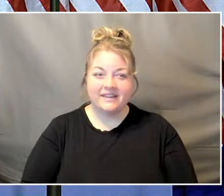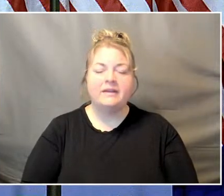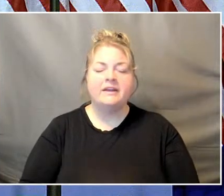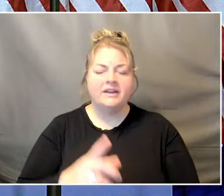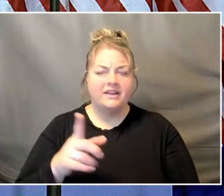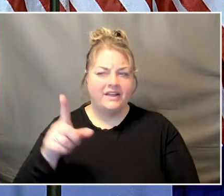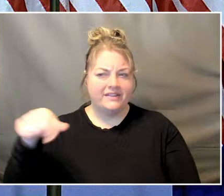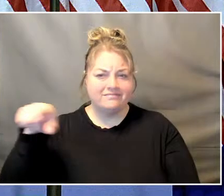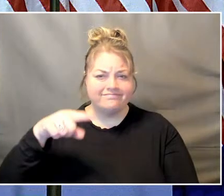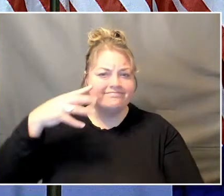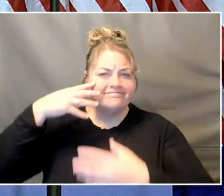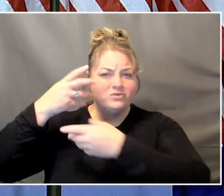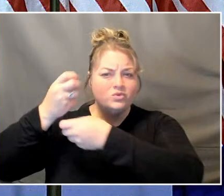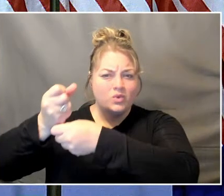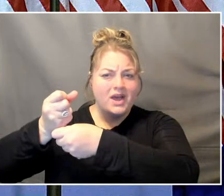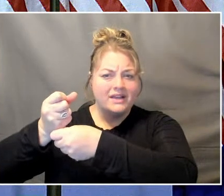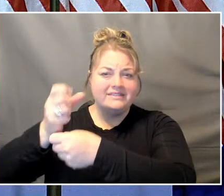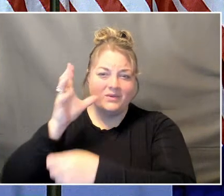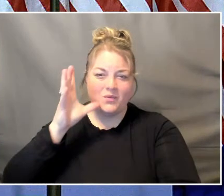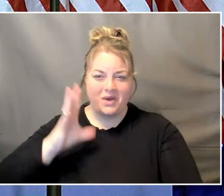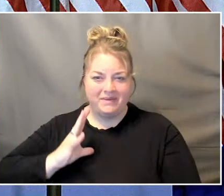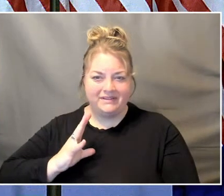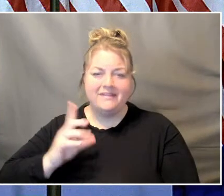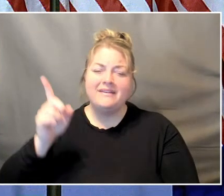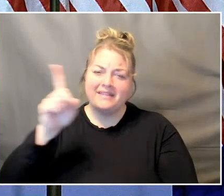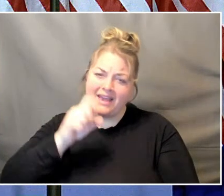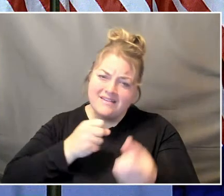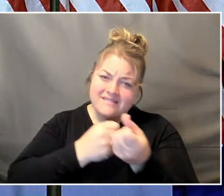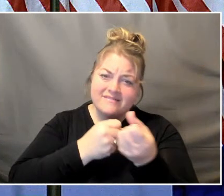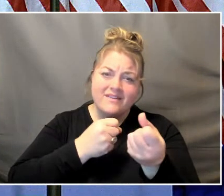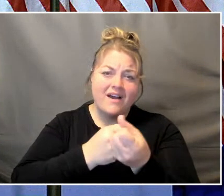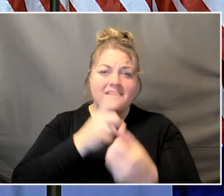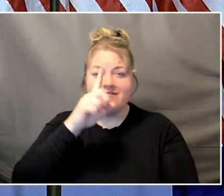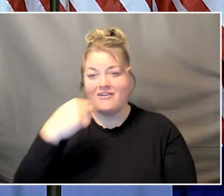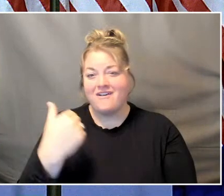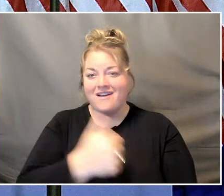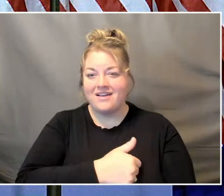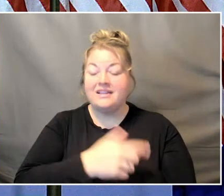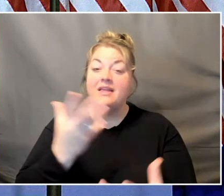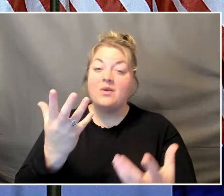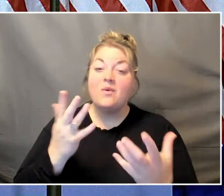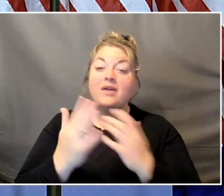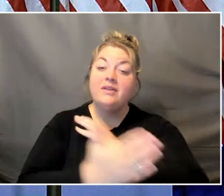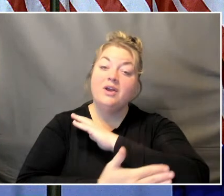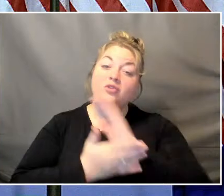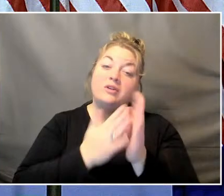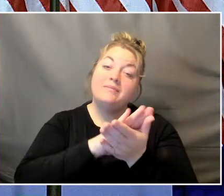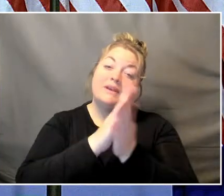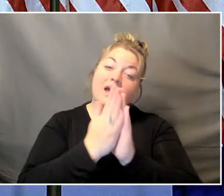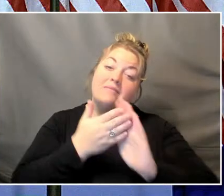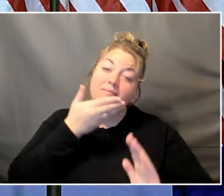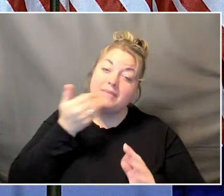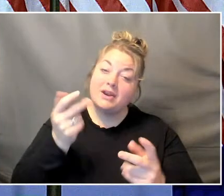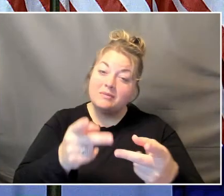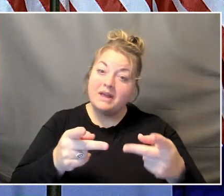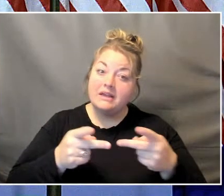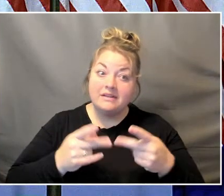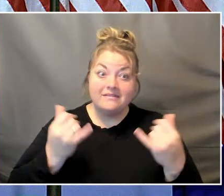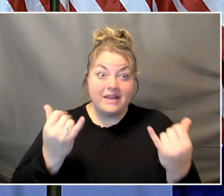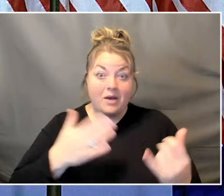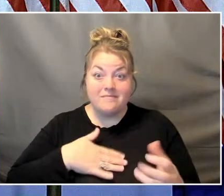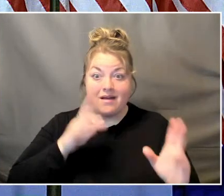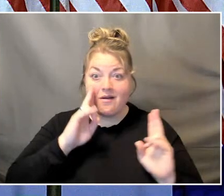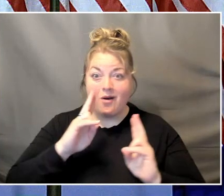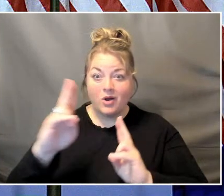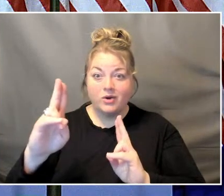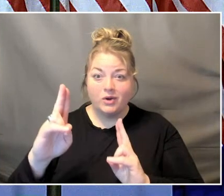oppressed women fight for us and are working to make our country a better place. It is now my honor to introduce a champion